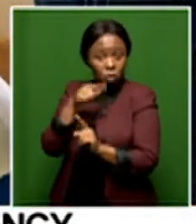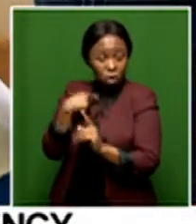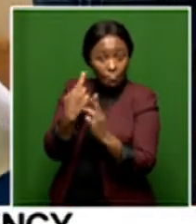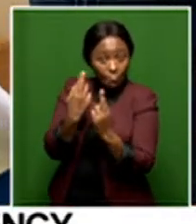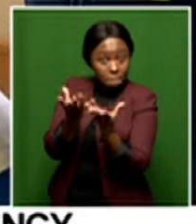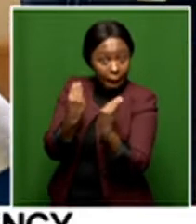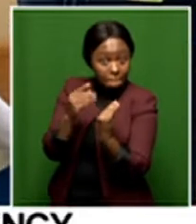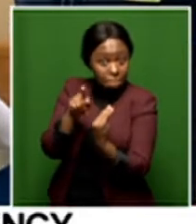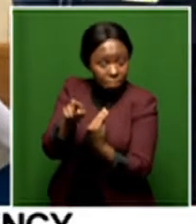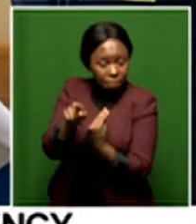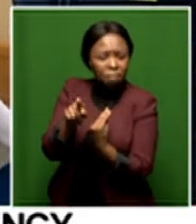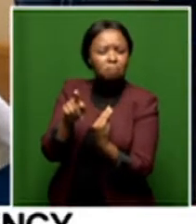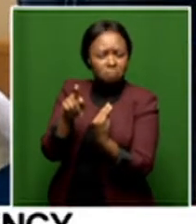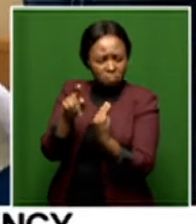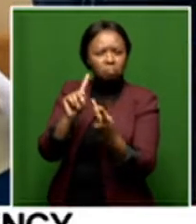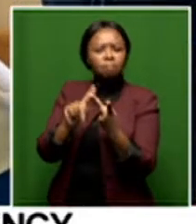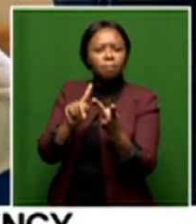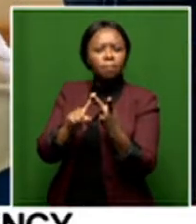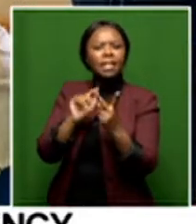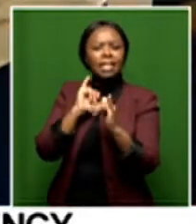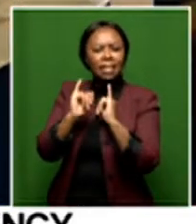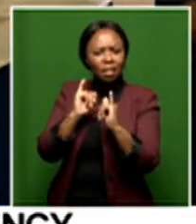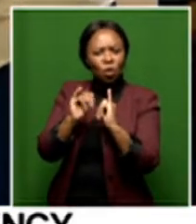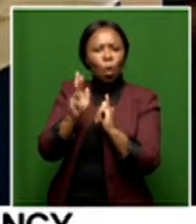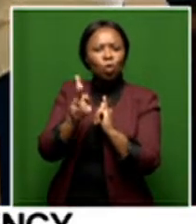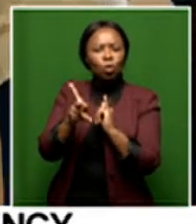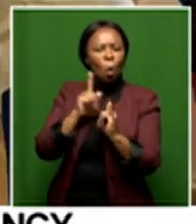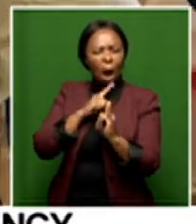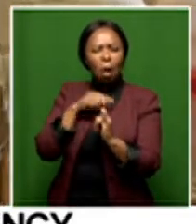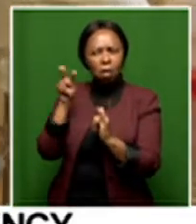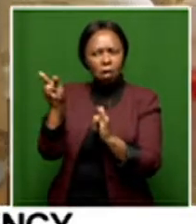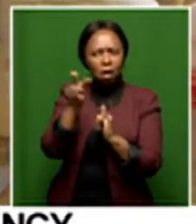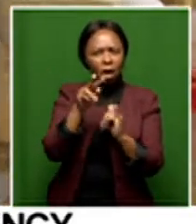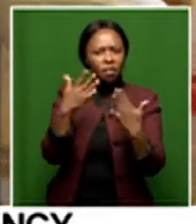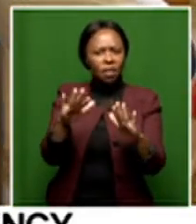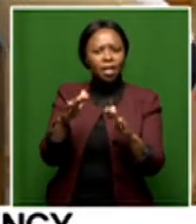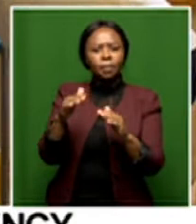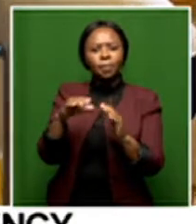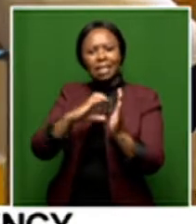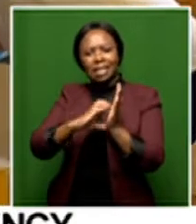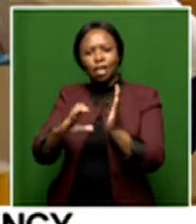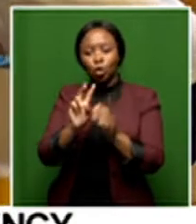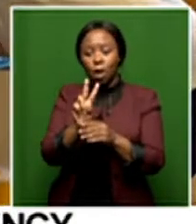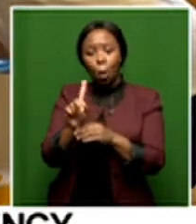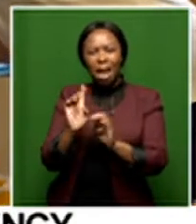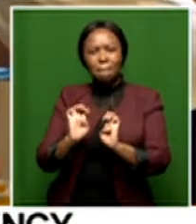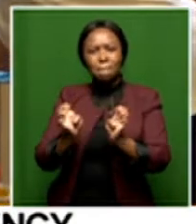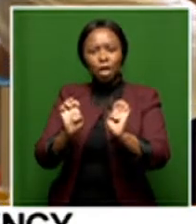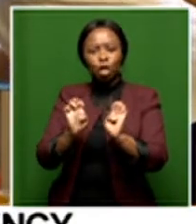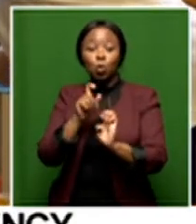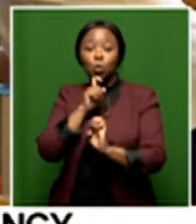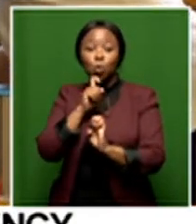also the subject of the interview, because we've seen that Section 21 emergency use of the